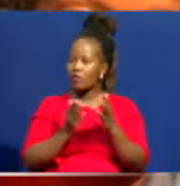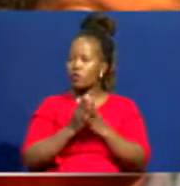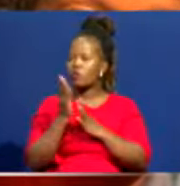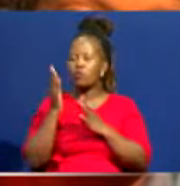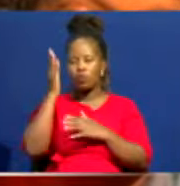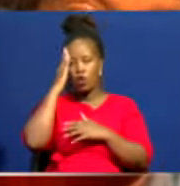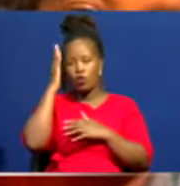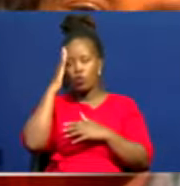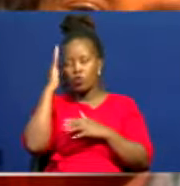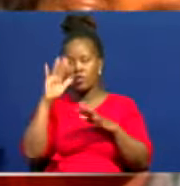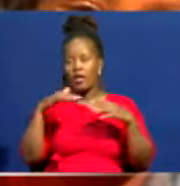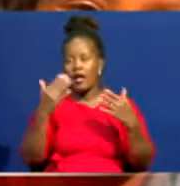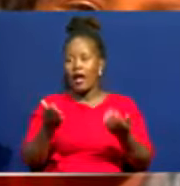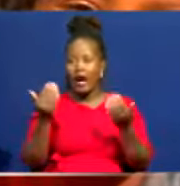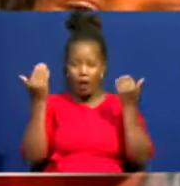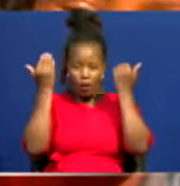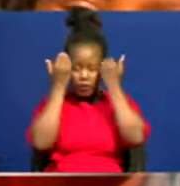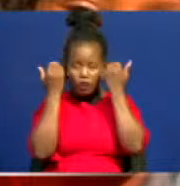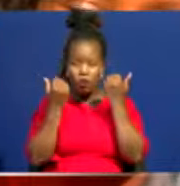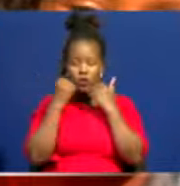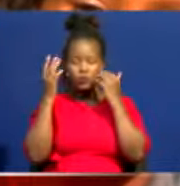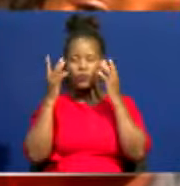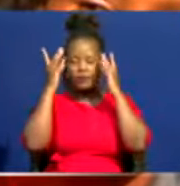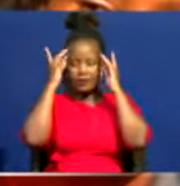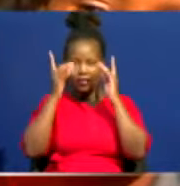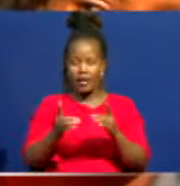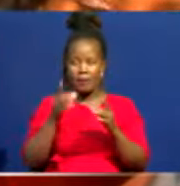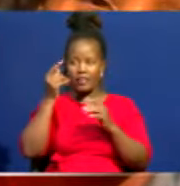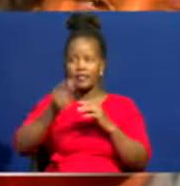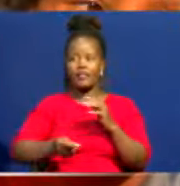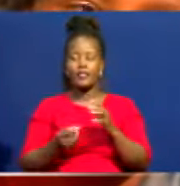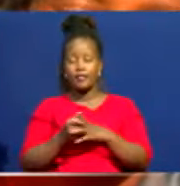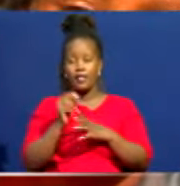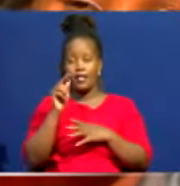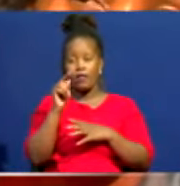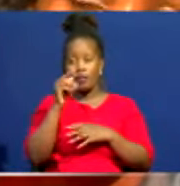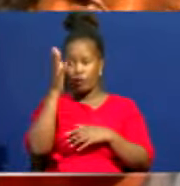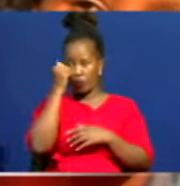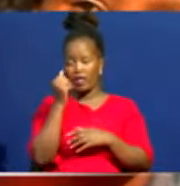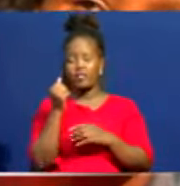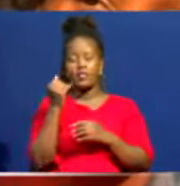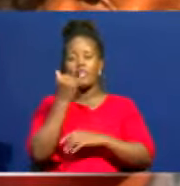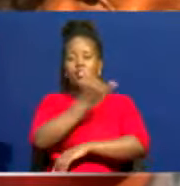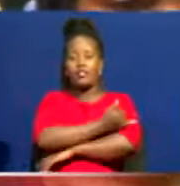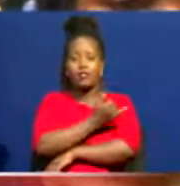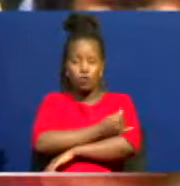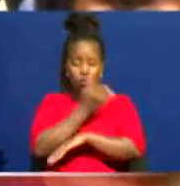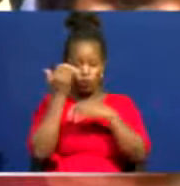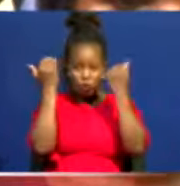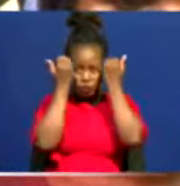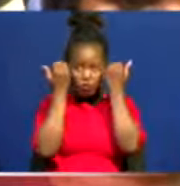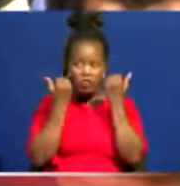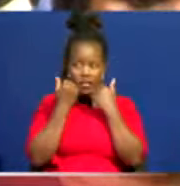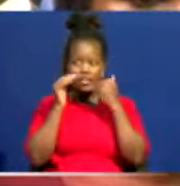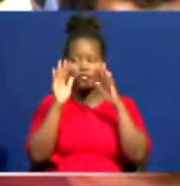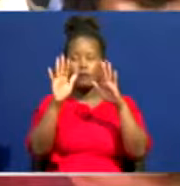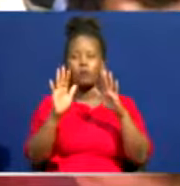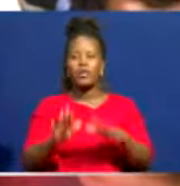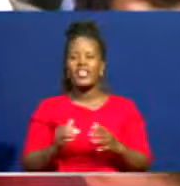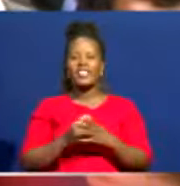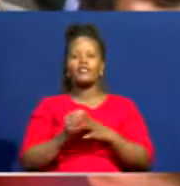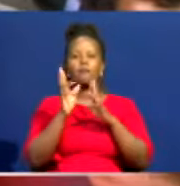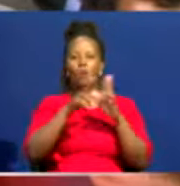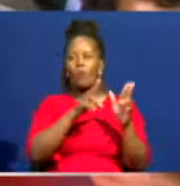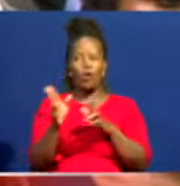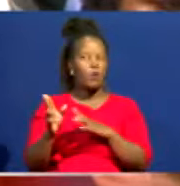how the courts would be able to determine those disputes, and that is how critical the institution of the judiciary is. It will not be business as